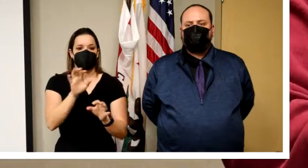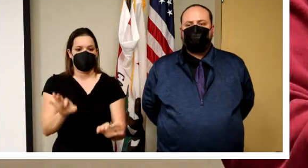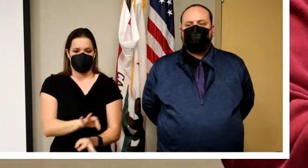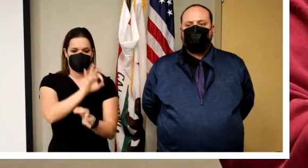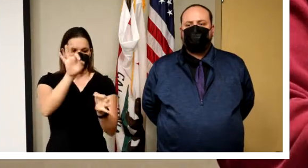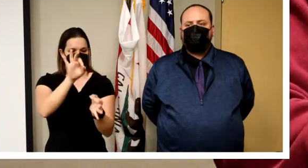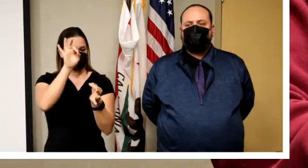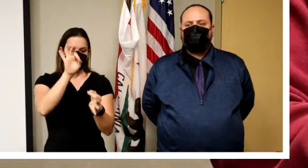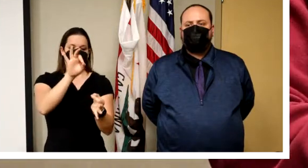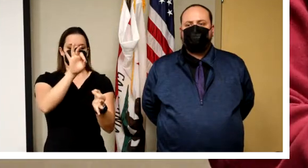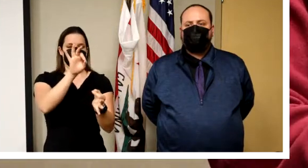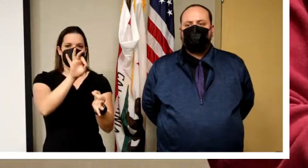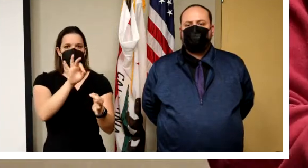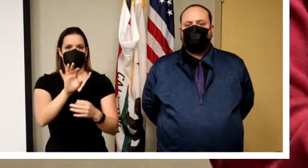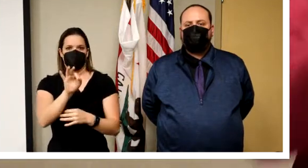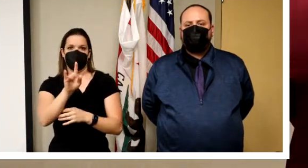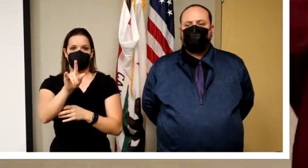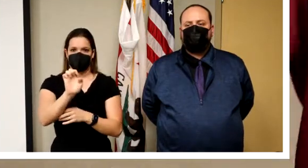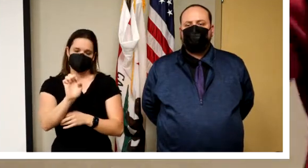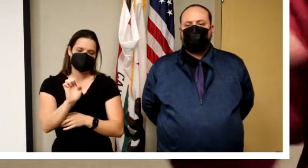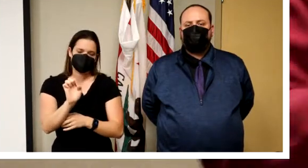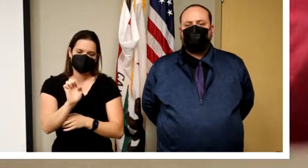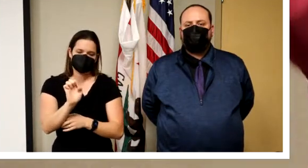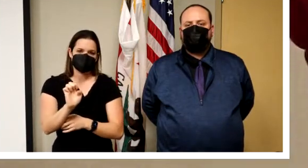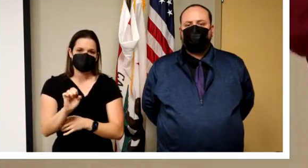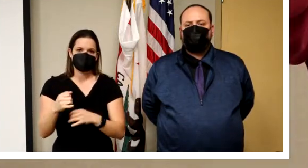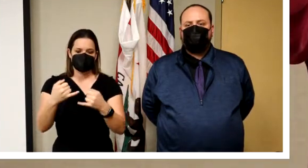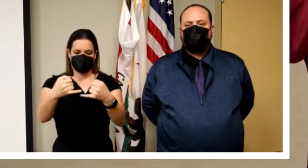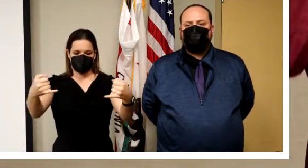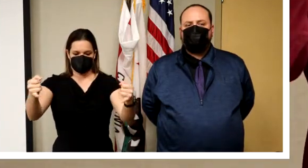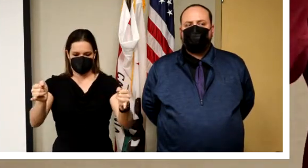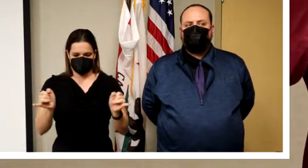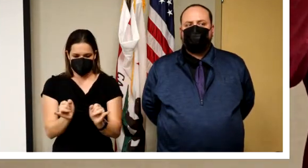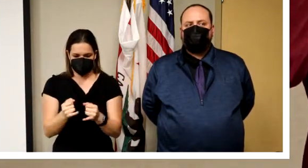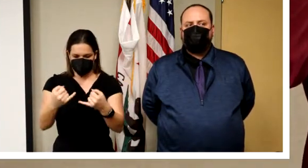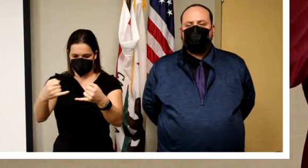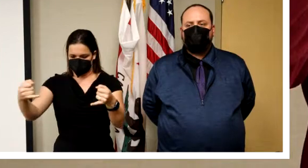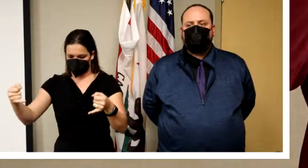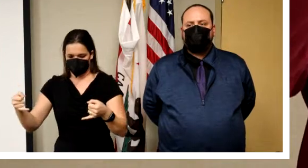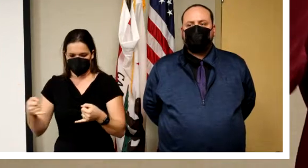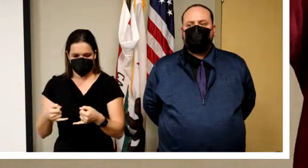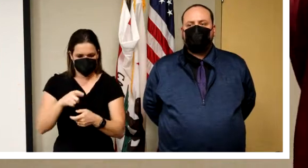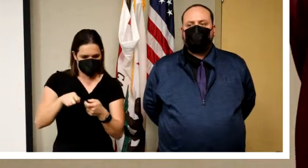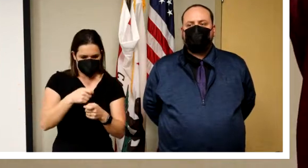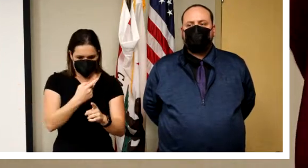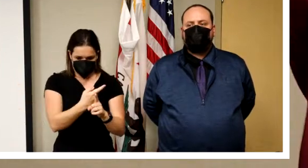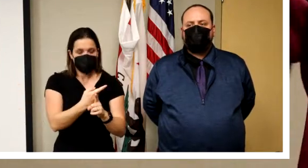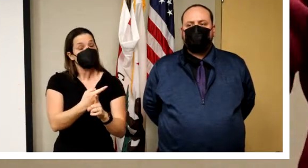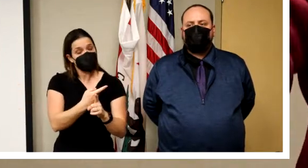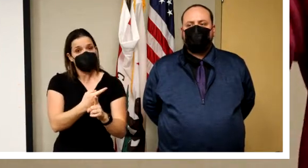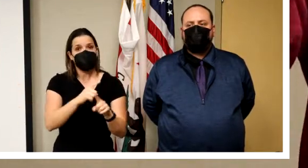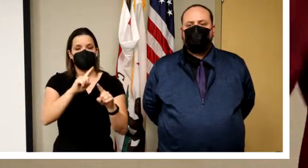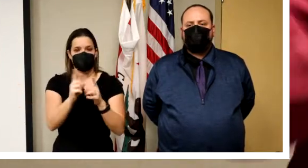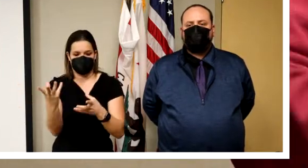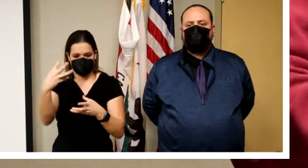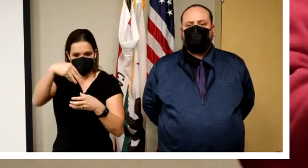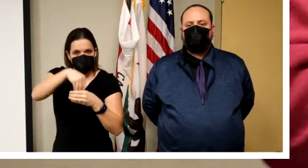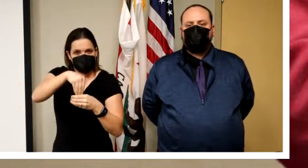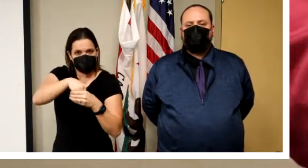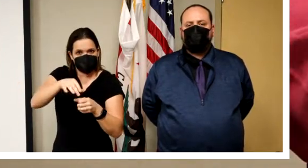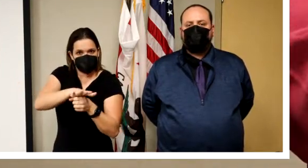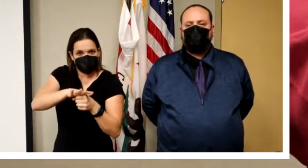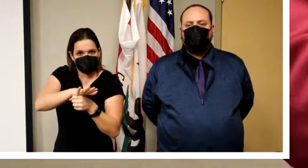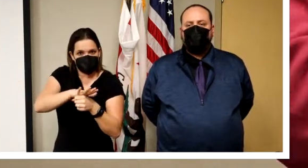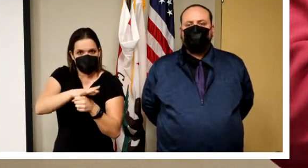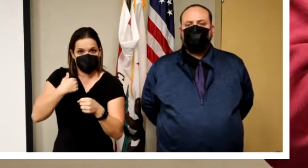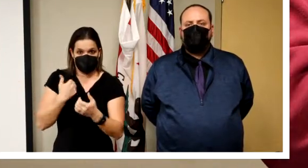perfect file for these. The outline of the boundaries is exactly right, we're sure of that, but the interior districts we